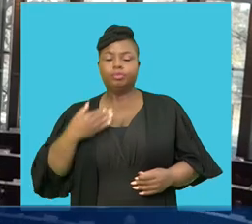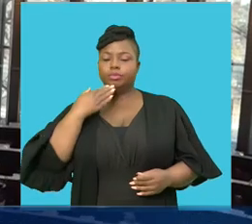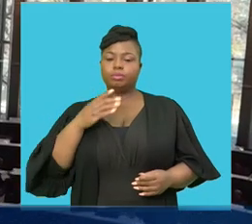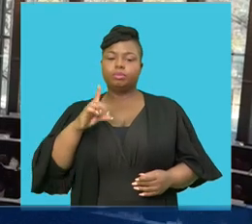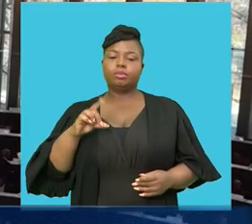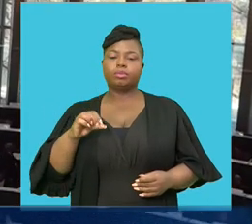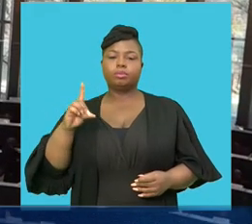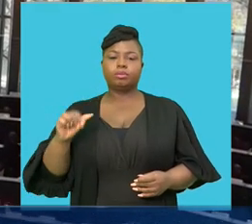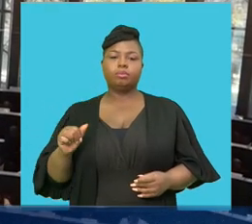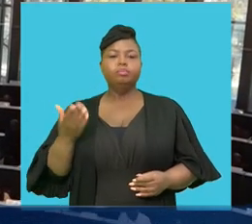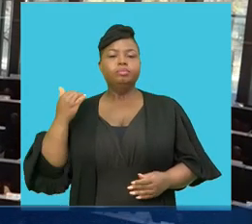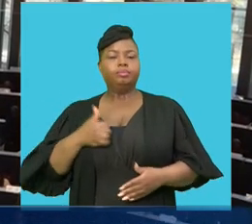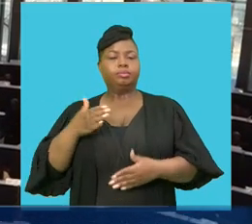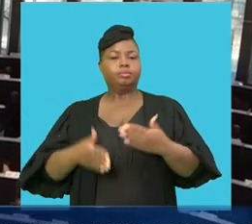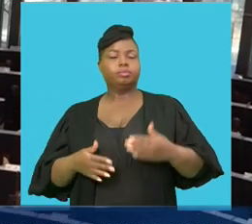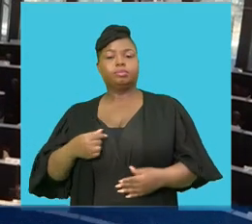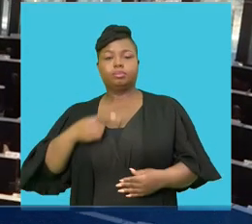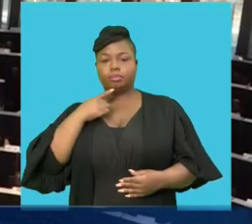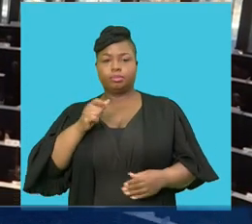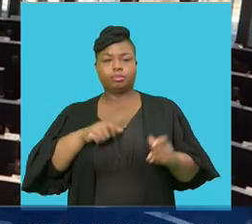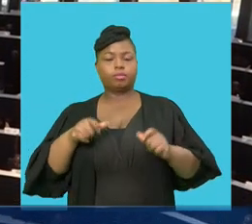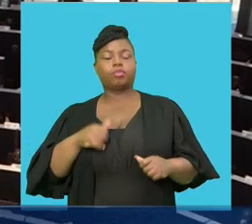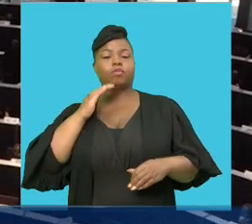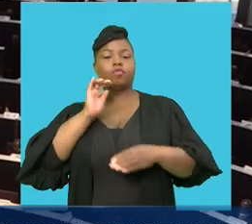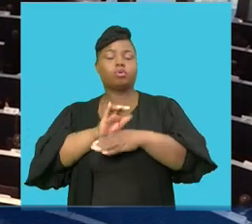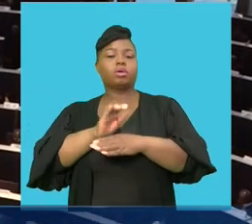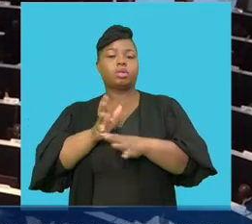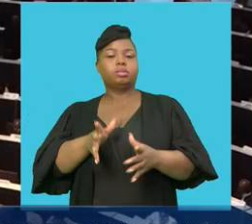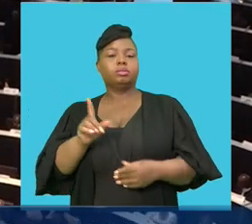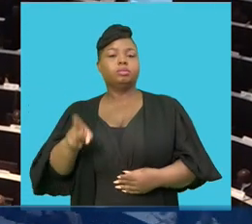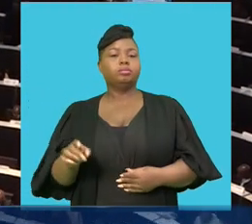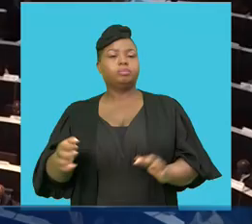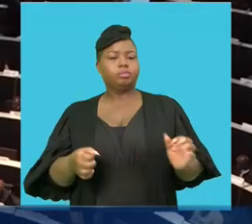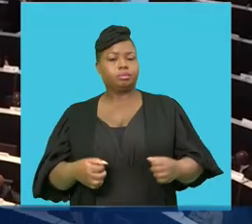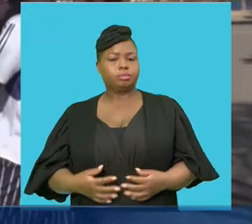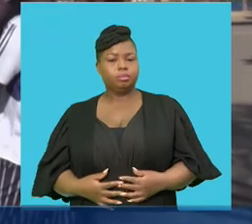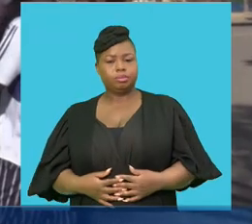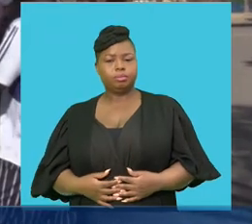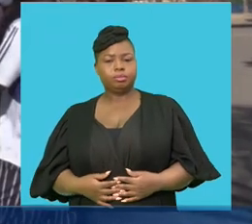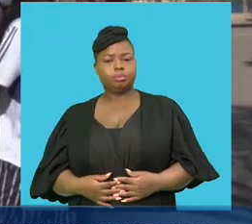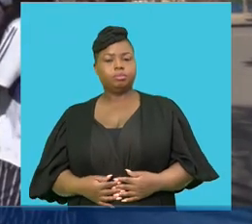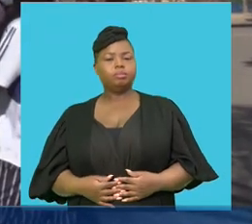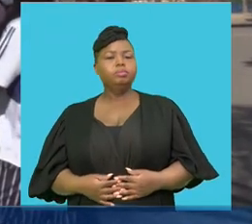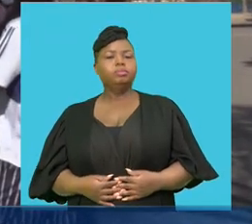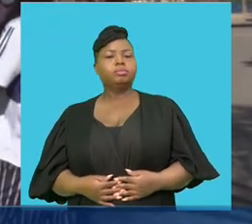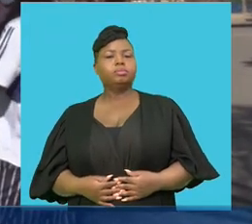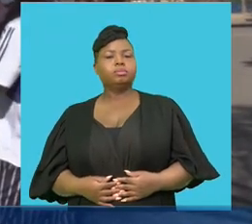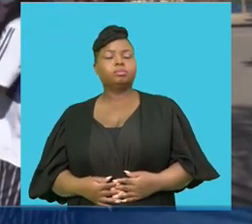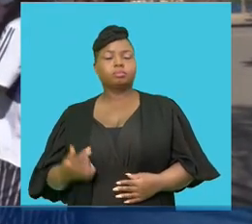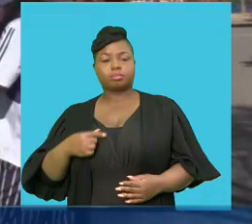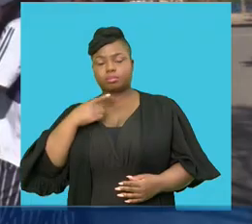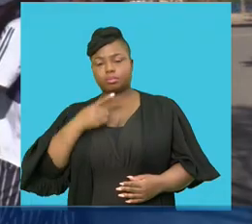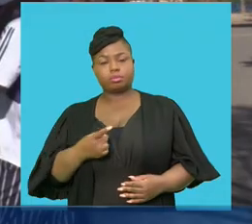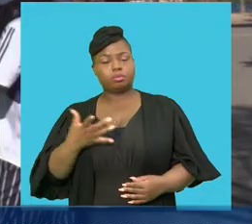Morero ngempelasonto efuna ke ukuqashwa kwabo kufika kumbutho wamaphoyisa. The city is considering ukuhayara